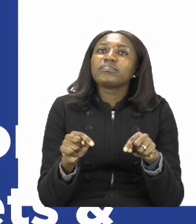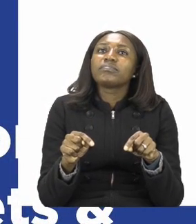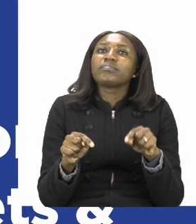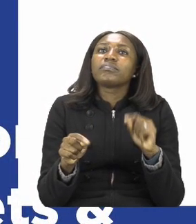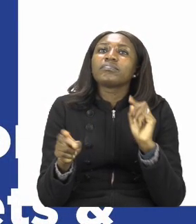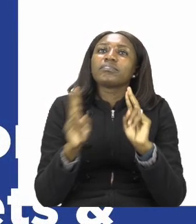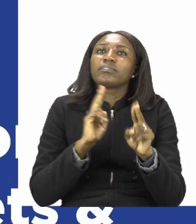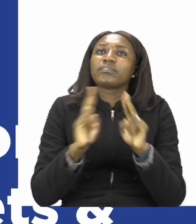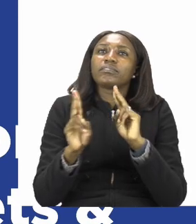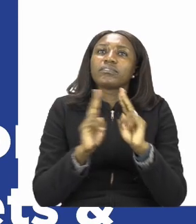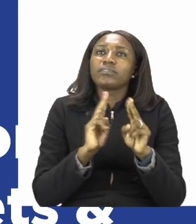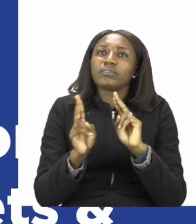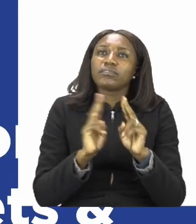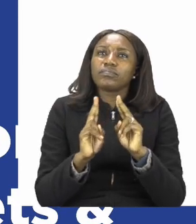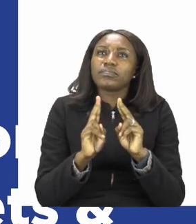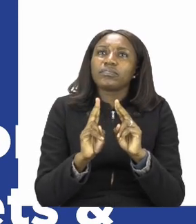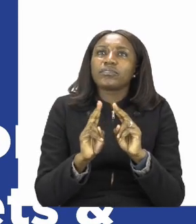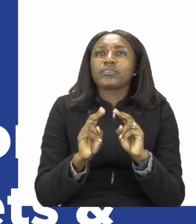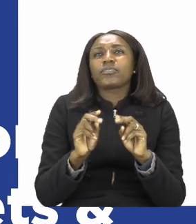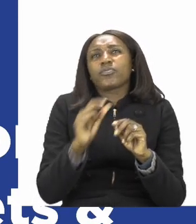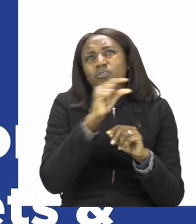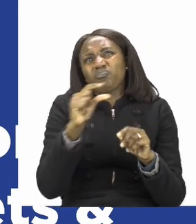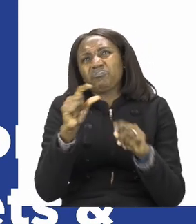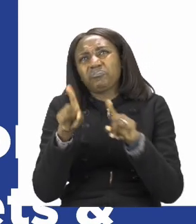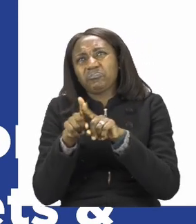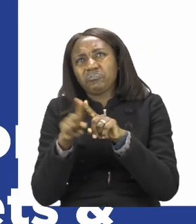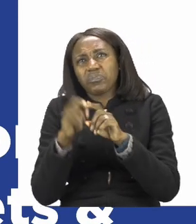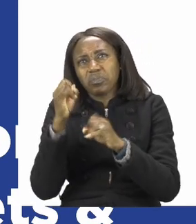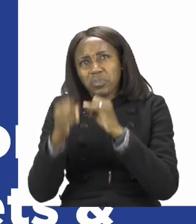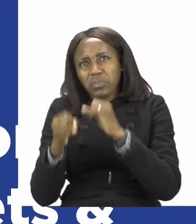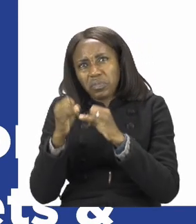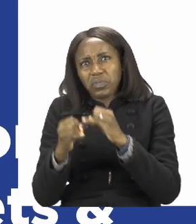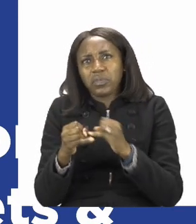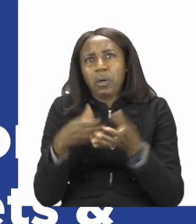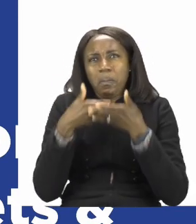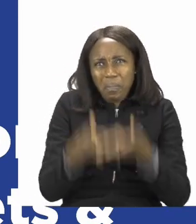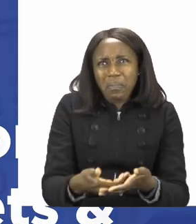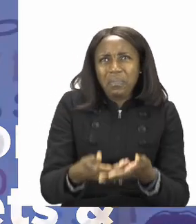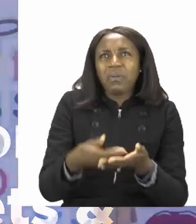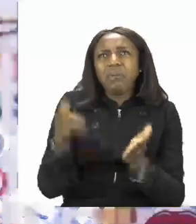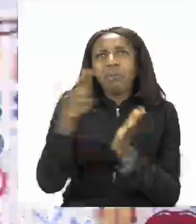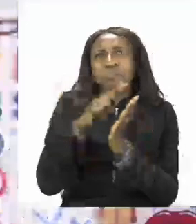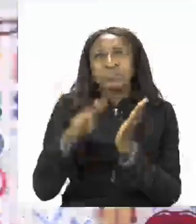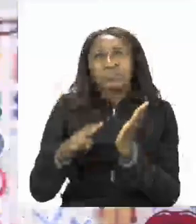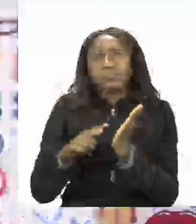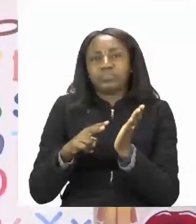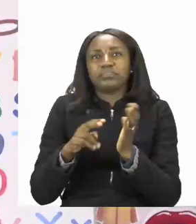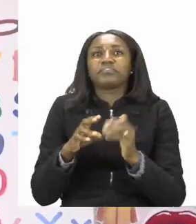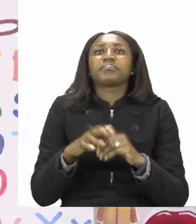doing onsets and rhymes, maths, and reading.